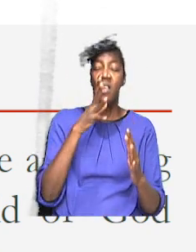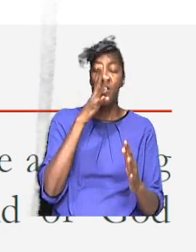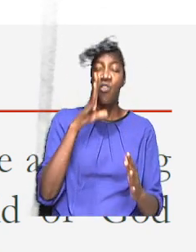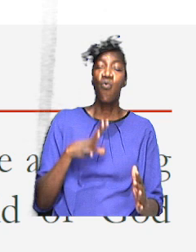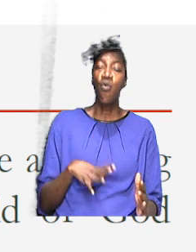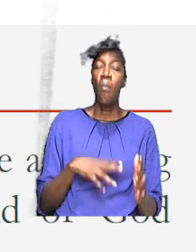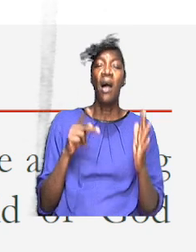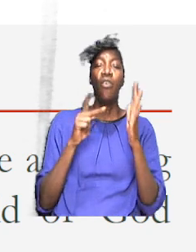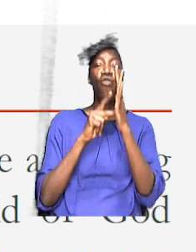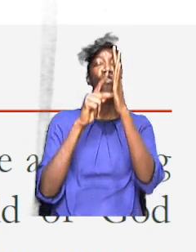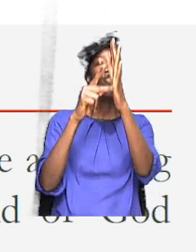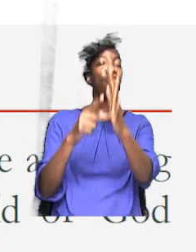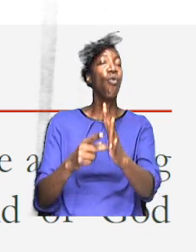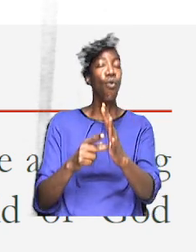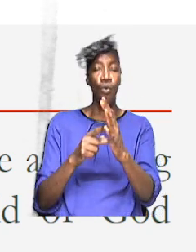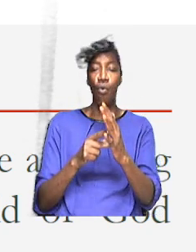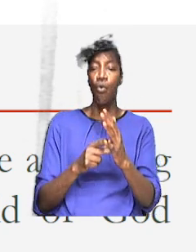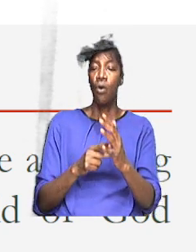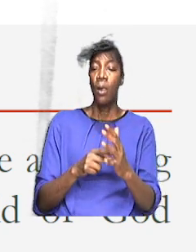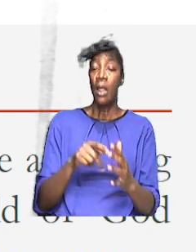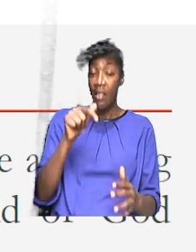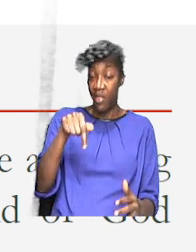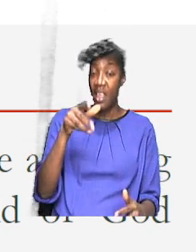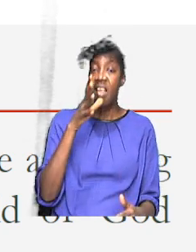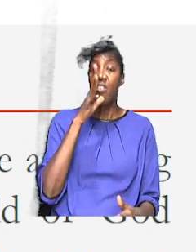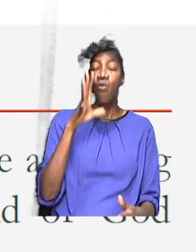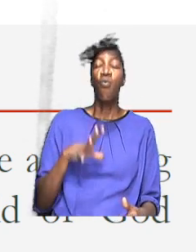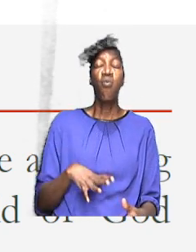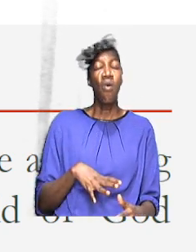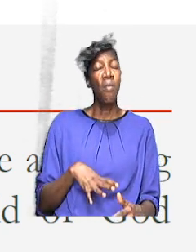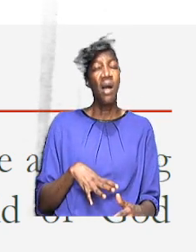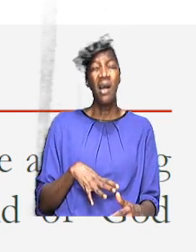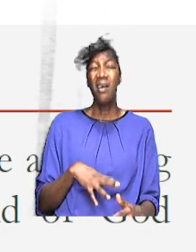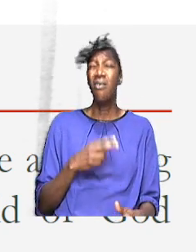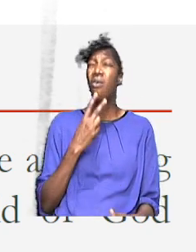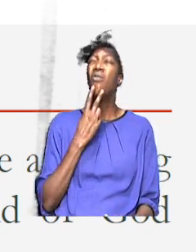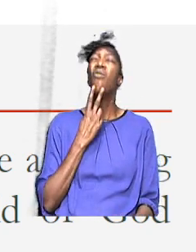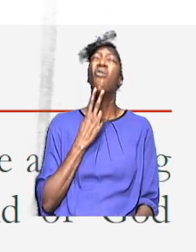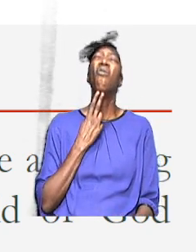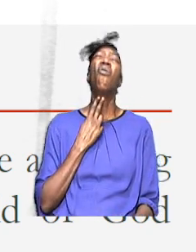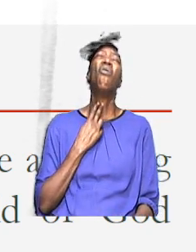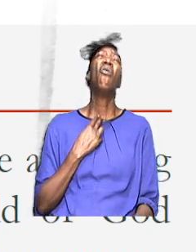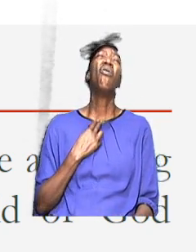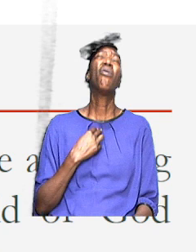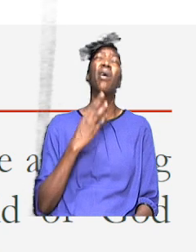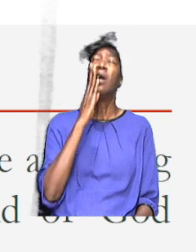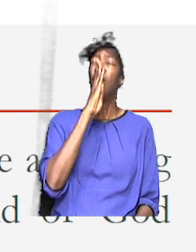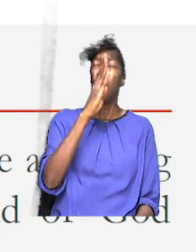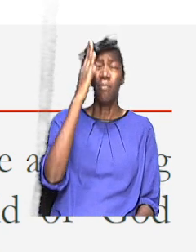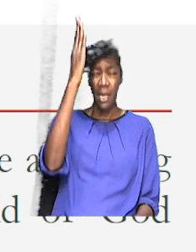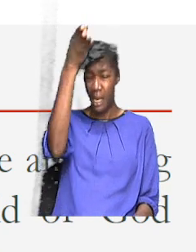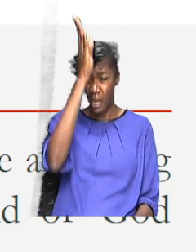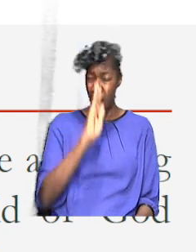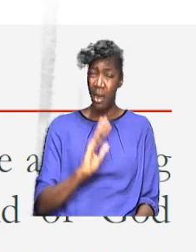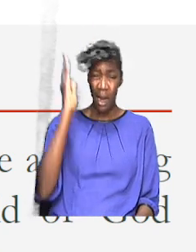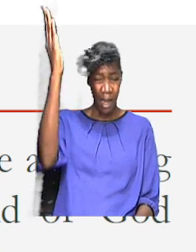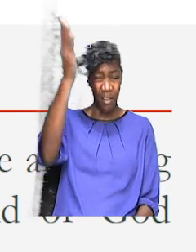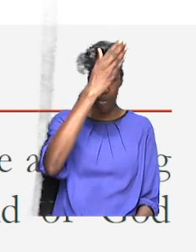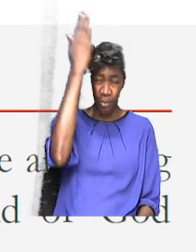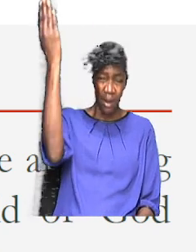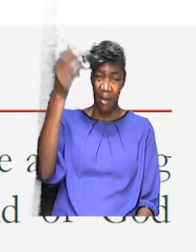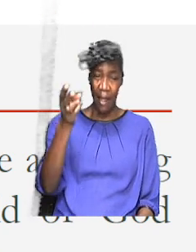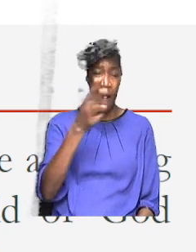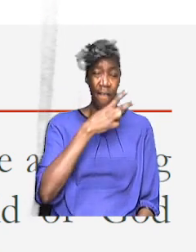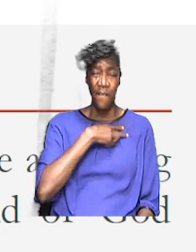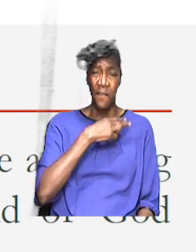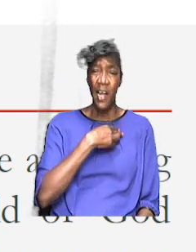demonstrated. It showed us that this woman was hungry to be in the presence of God. It shows that this woman valued to be